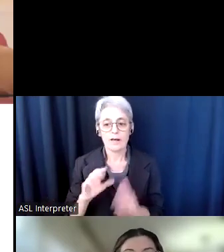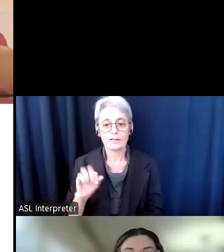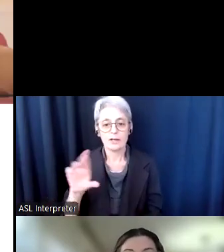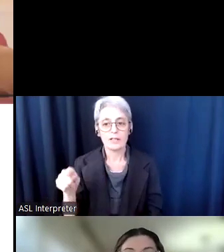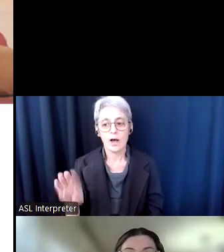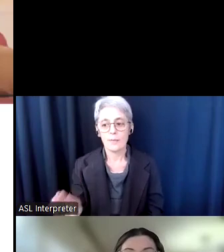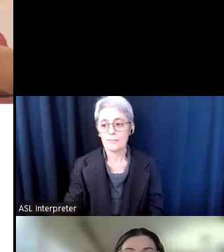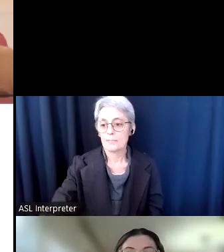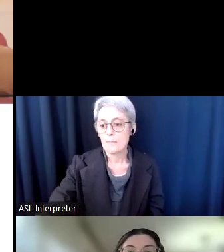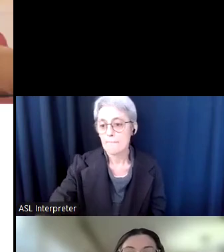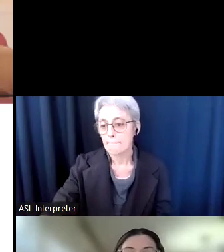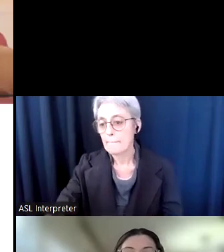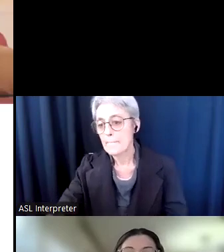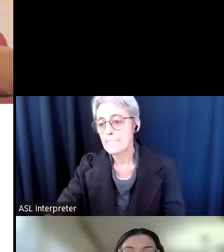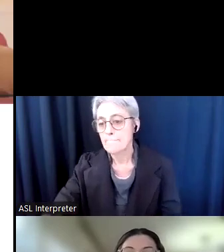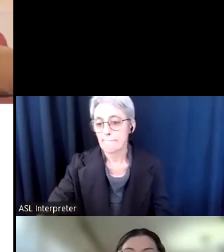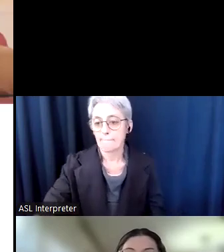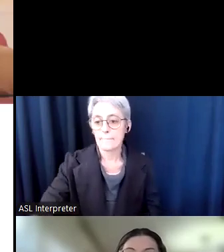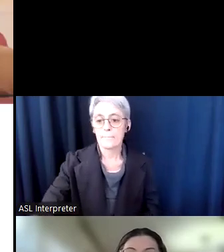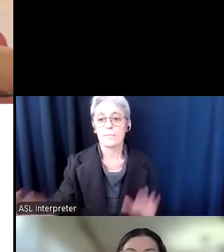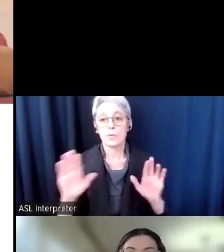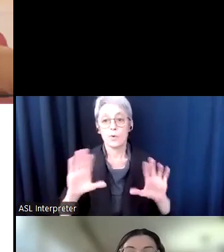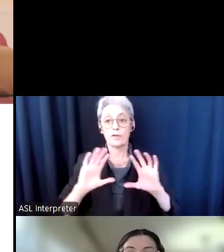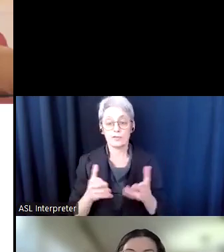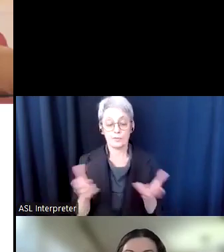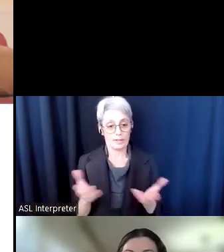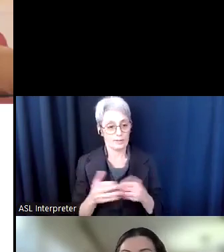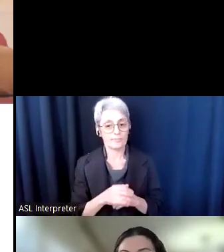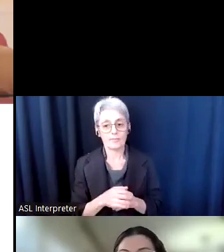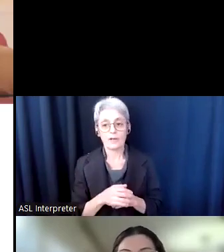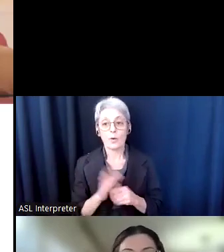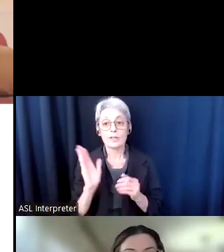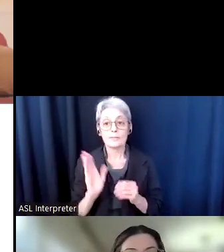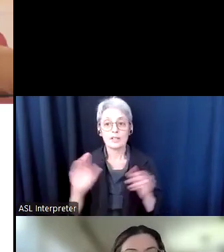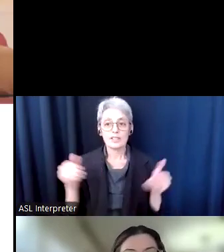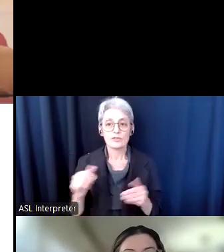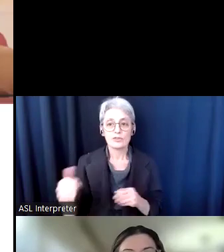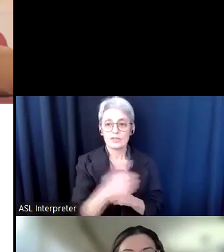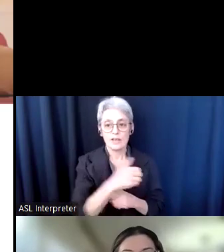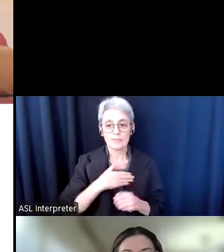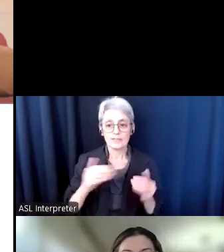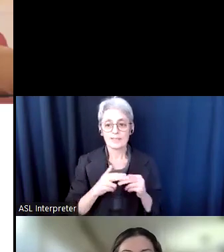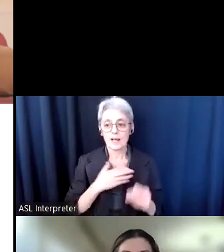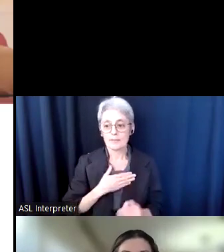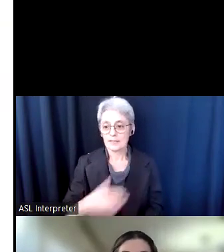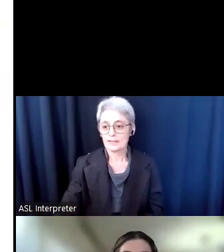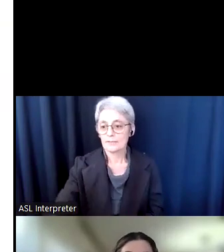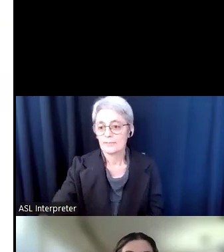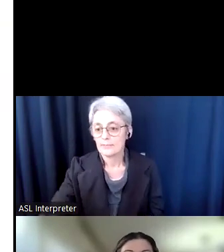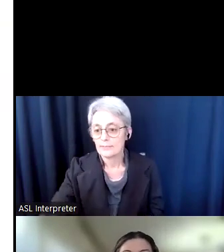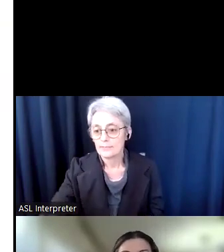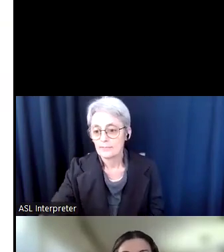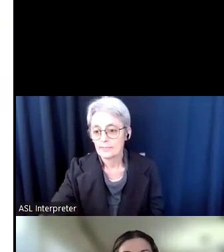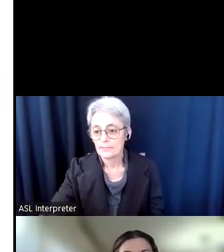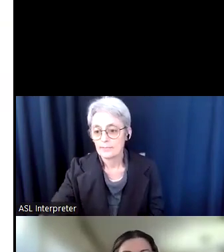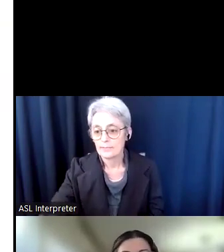really incredible group for you here today, and I'll ask our speakers to go ahead and introduce themselves. Next slide, please. Val, do you